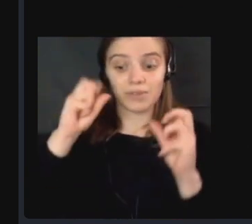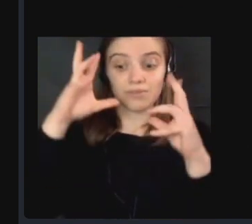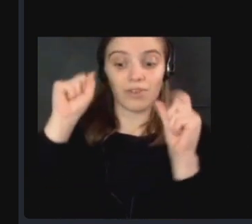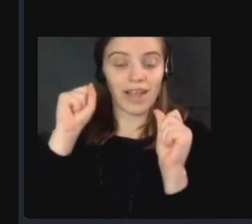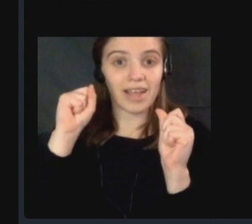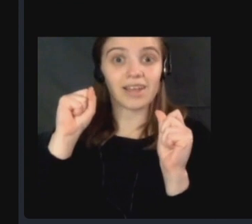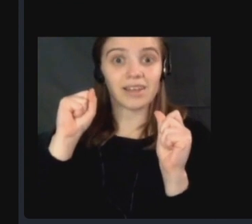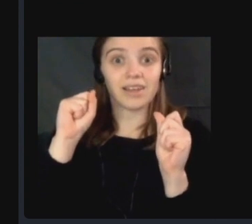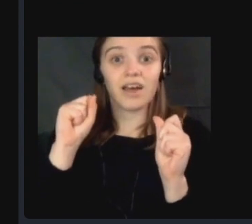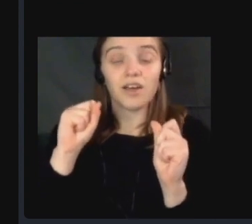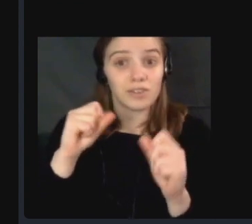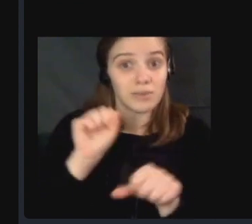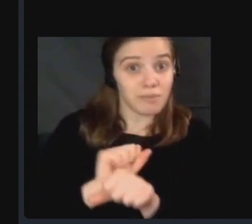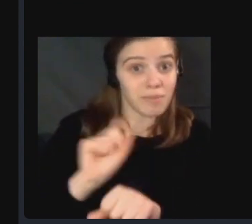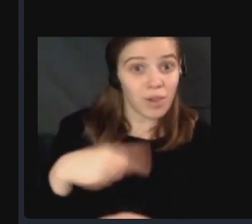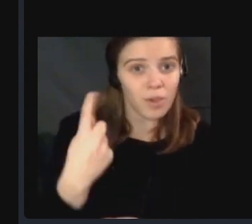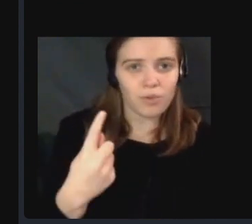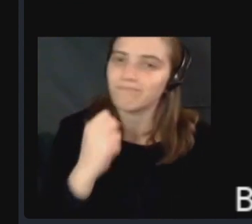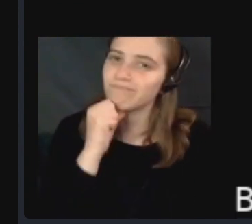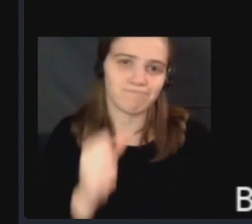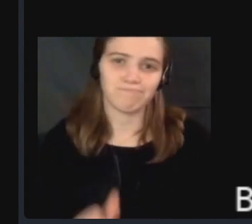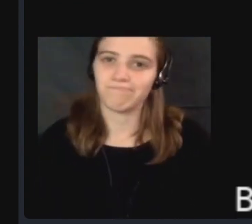made alone.